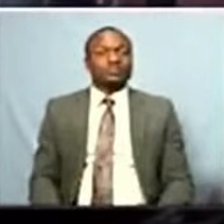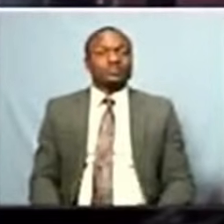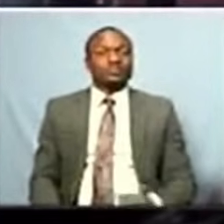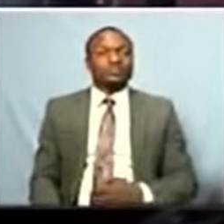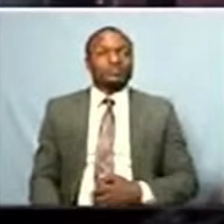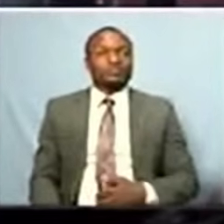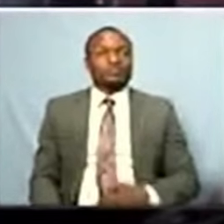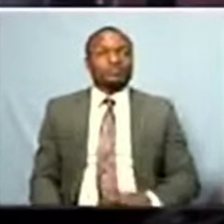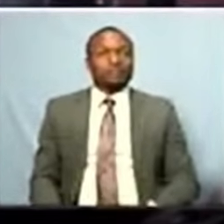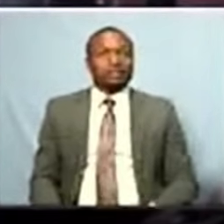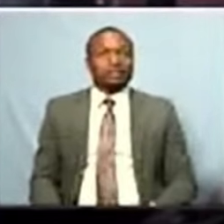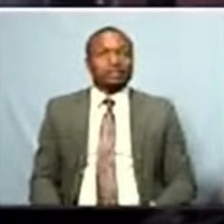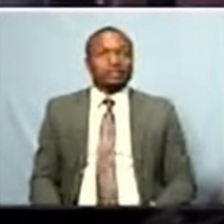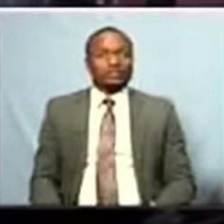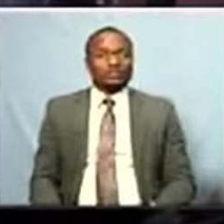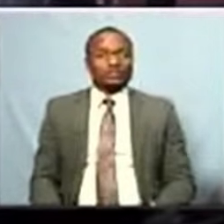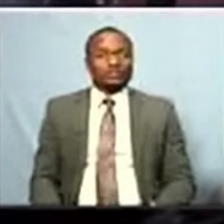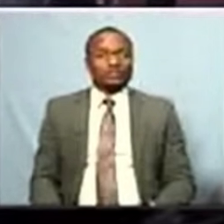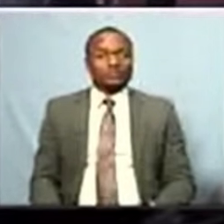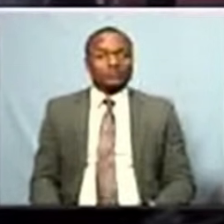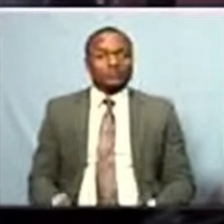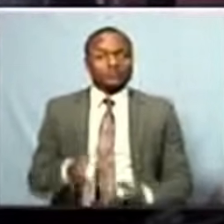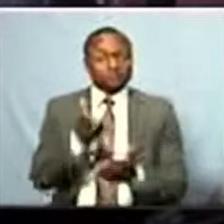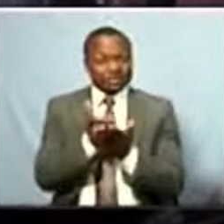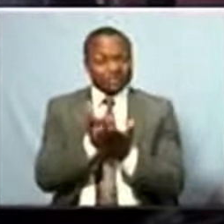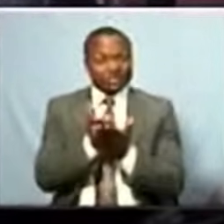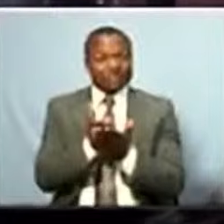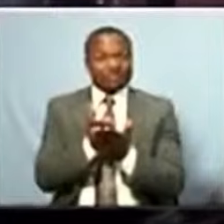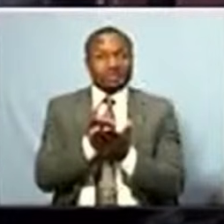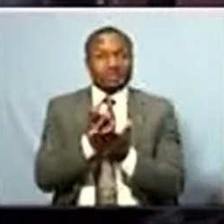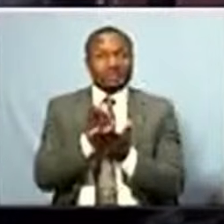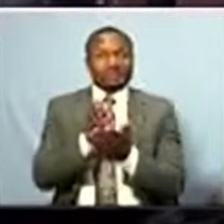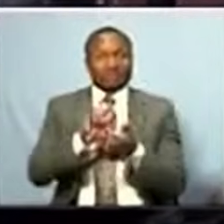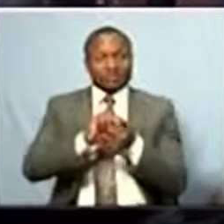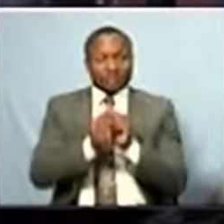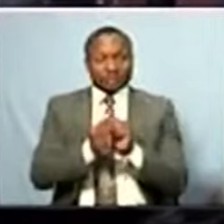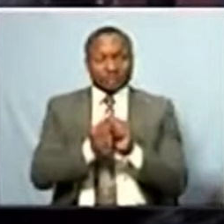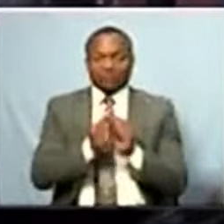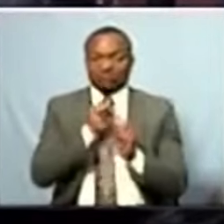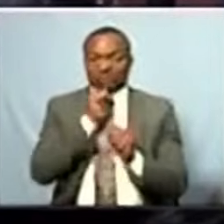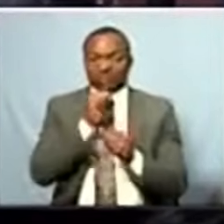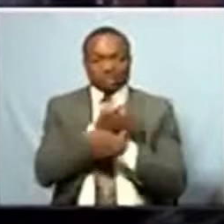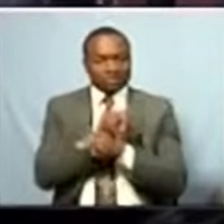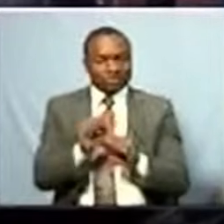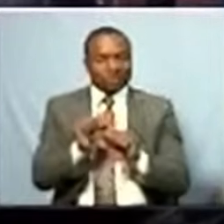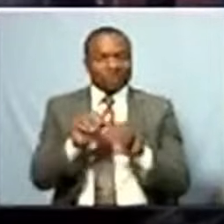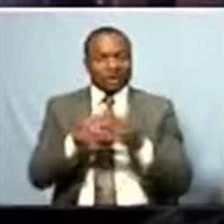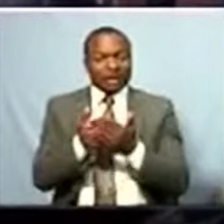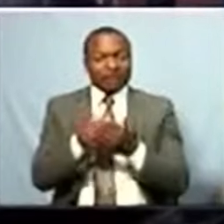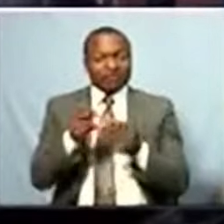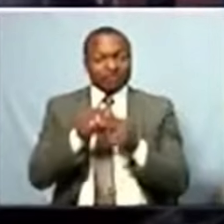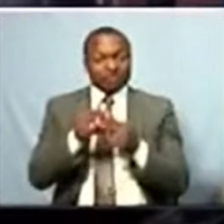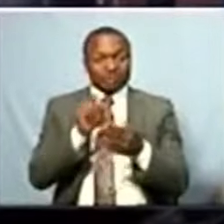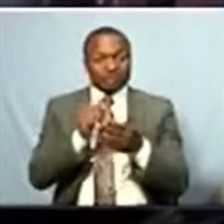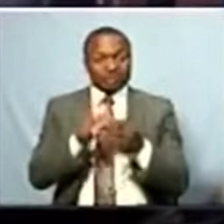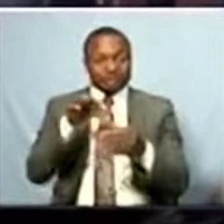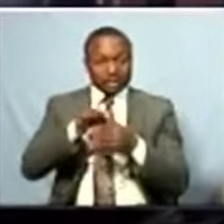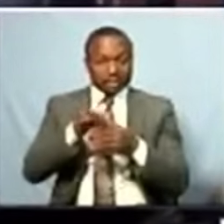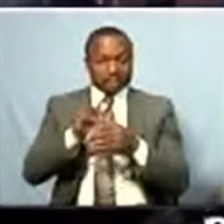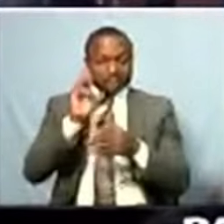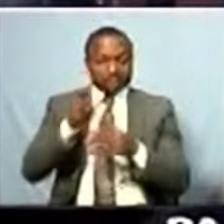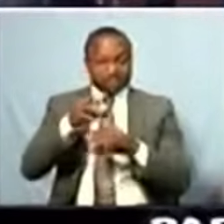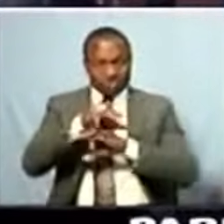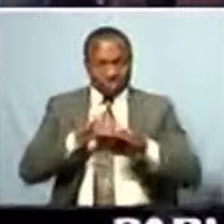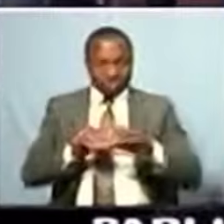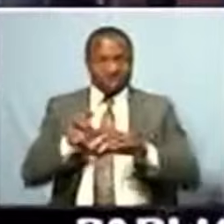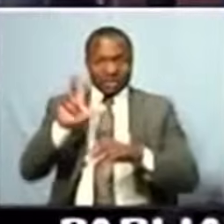proposed amendment does not address the question of how soon should this election be called. It just says 30